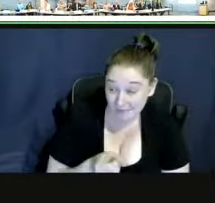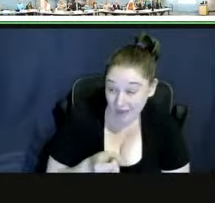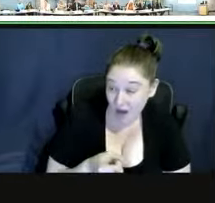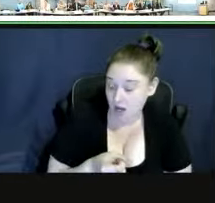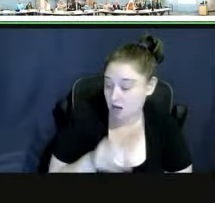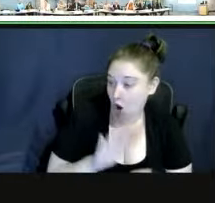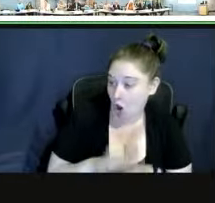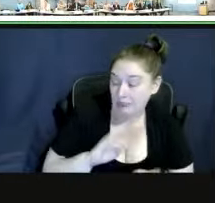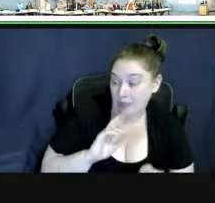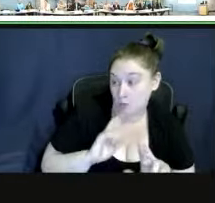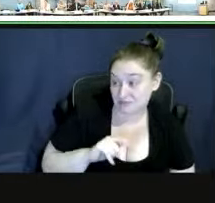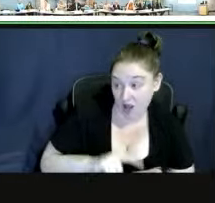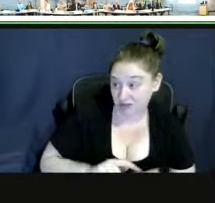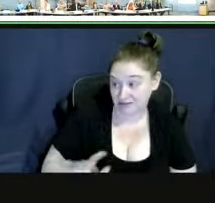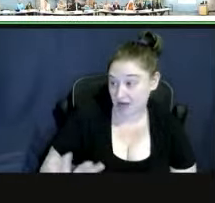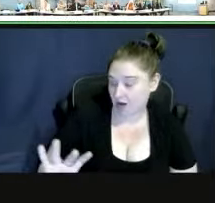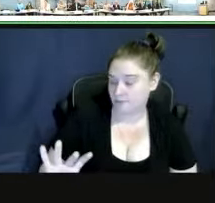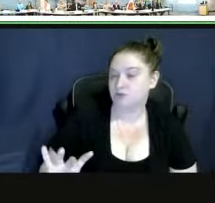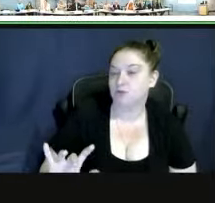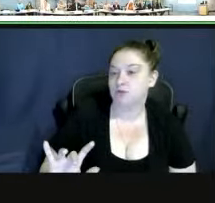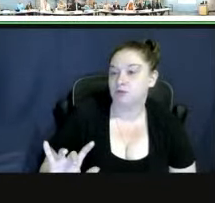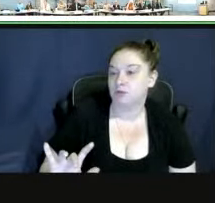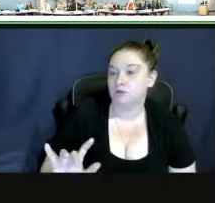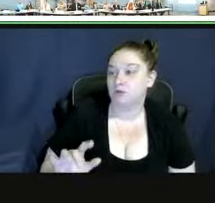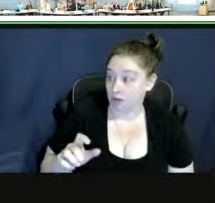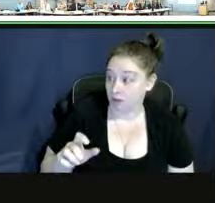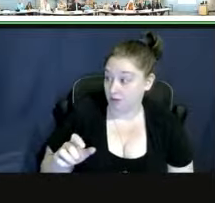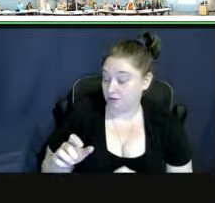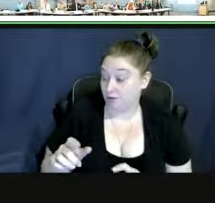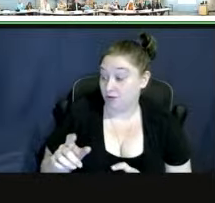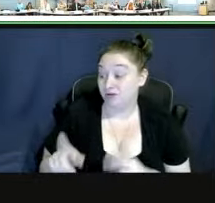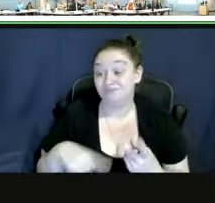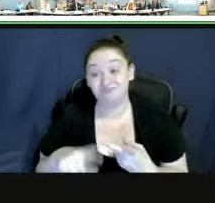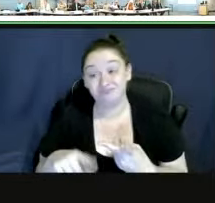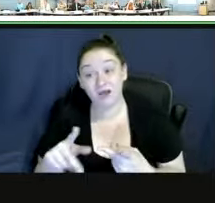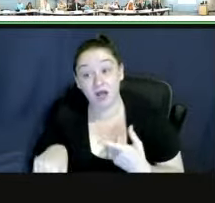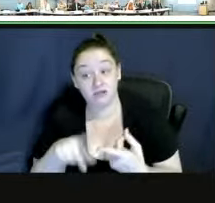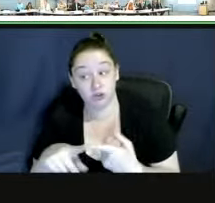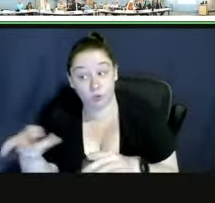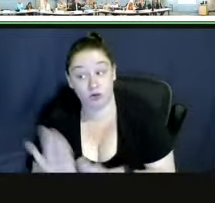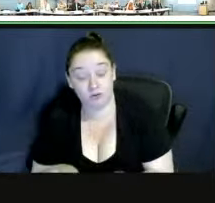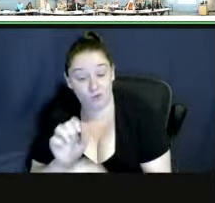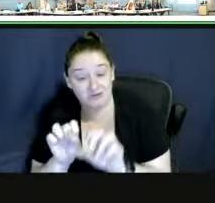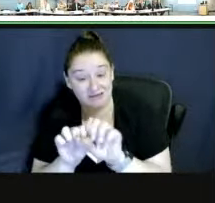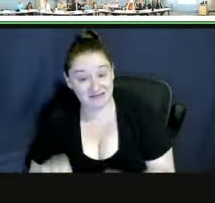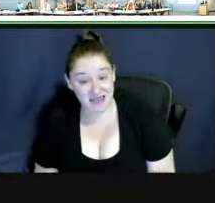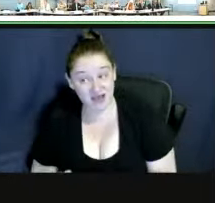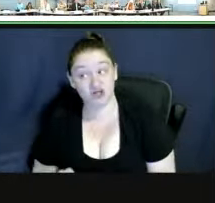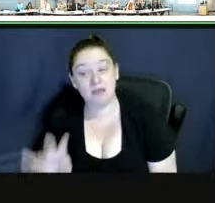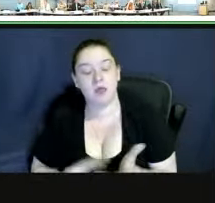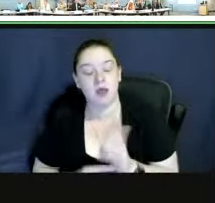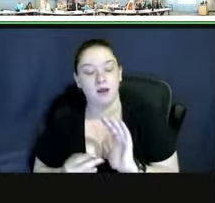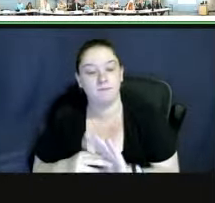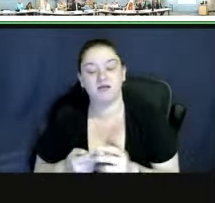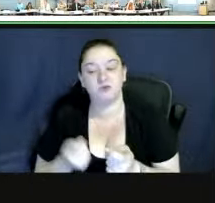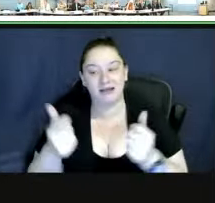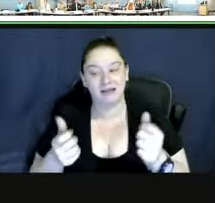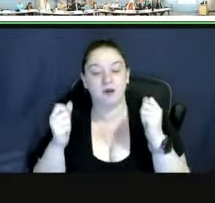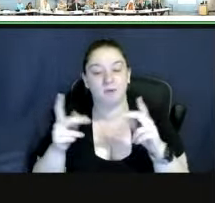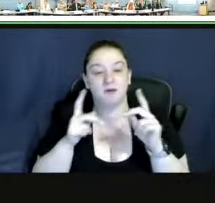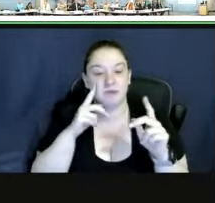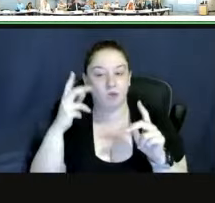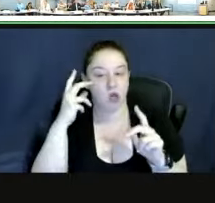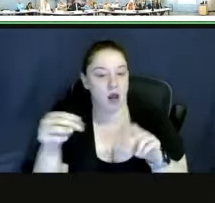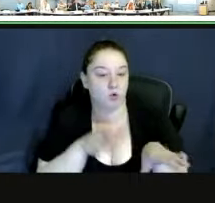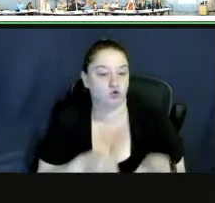our response times until we close the station. Once you start closing stations, then you start eliminating boots on the street. And that's where you really